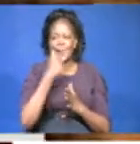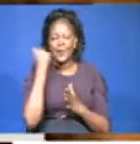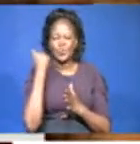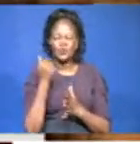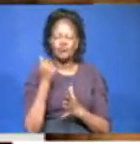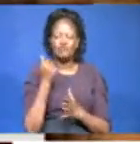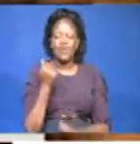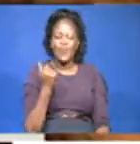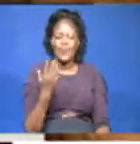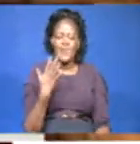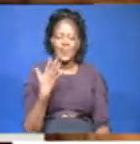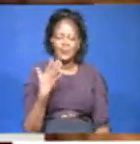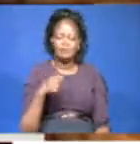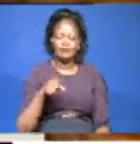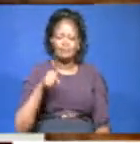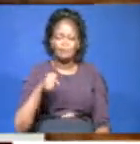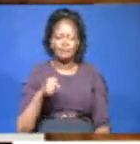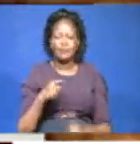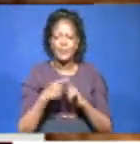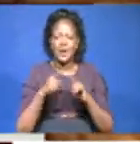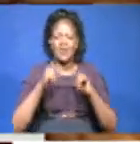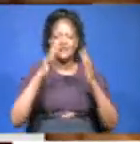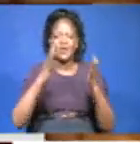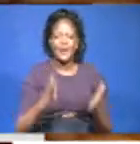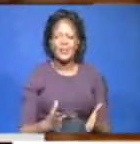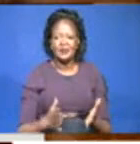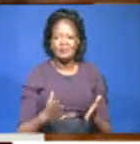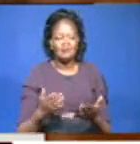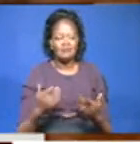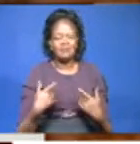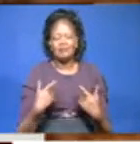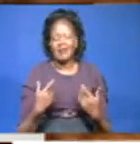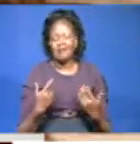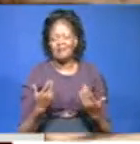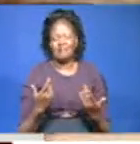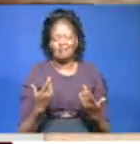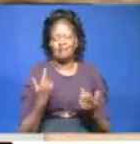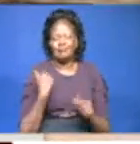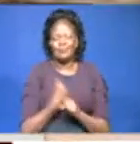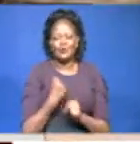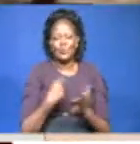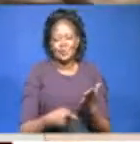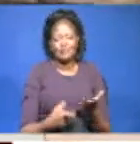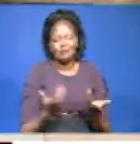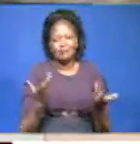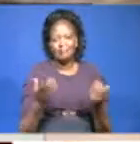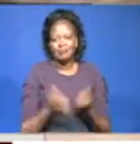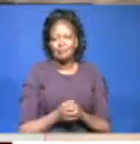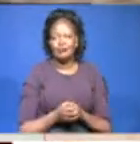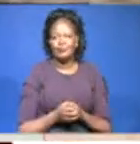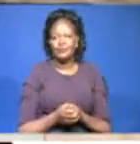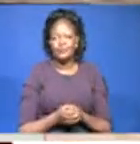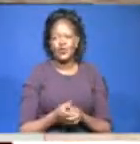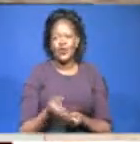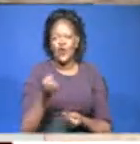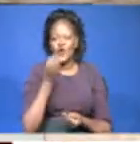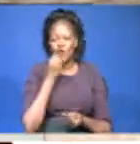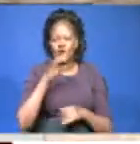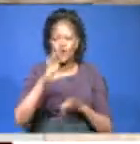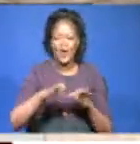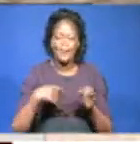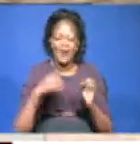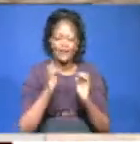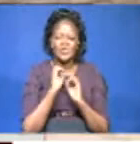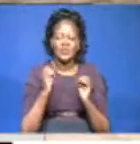bugs. However, the farmers have now been left with no alternative. Ati huu hakuna chakula cha mifugo kabisa.